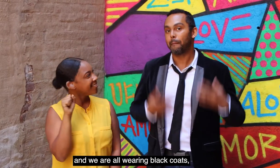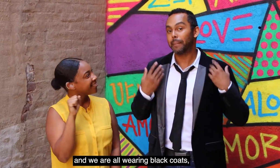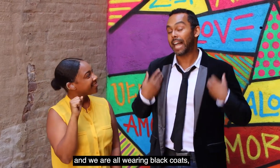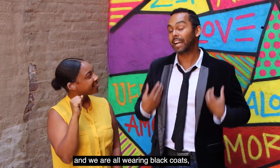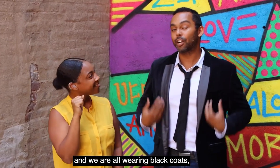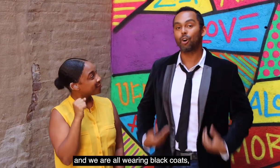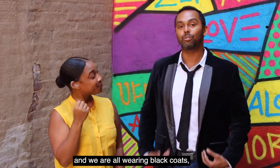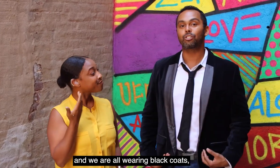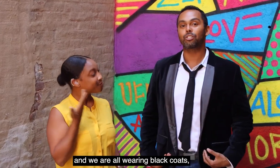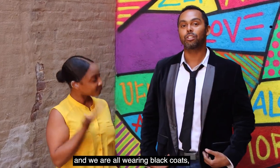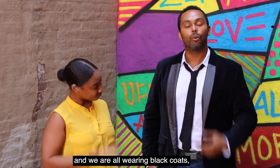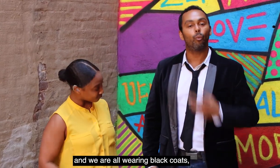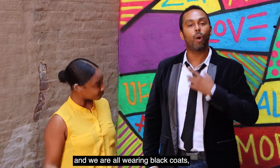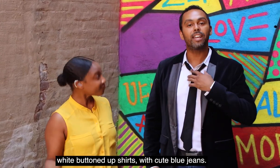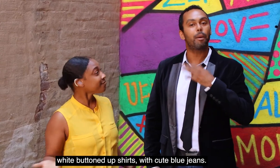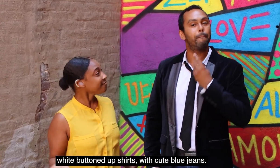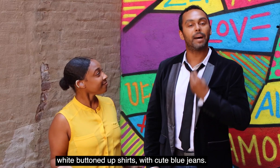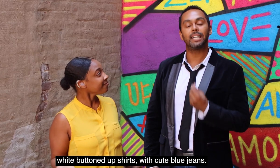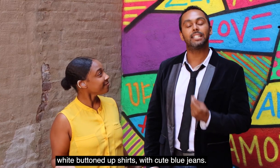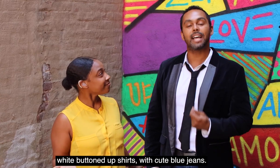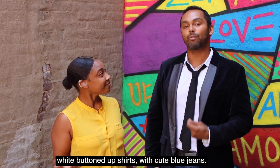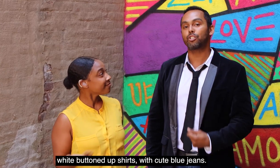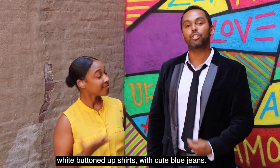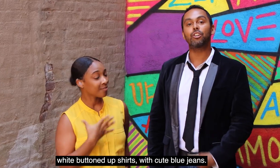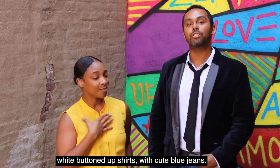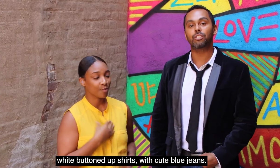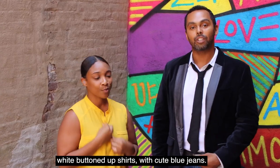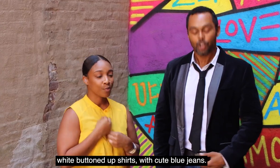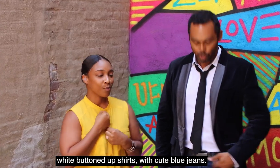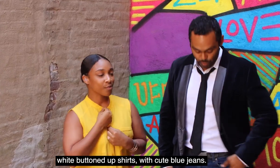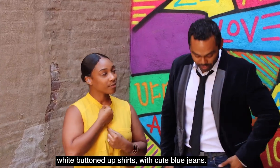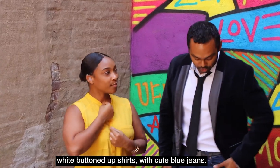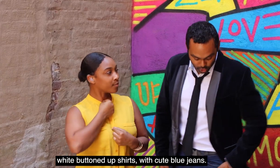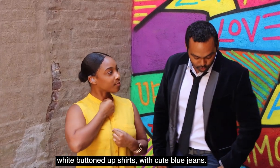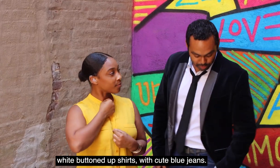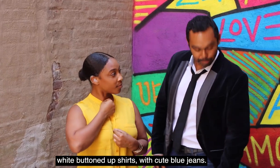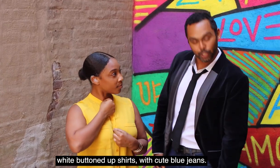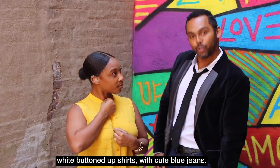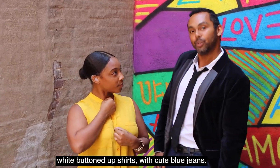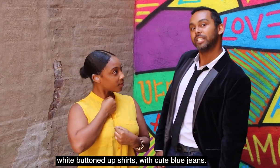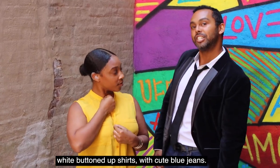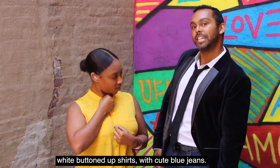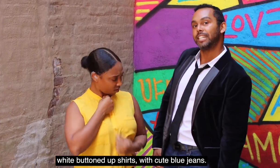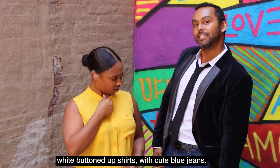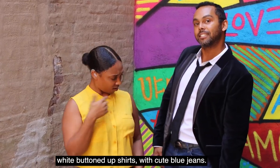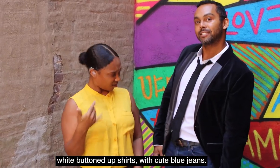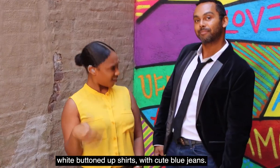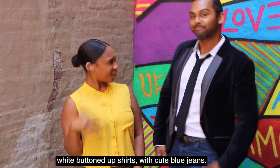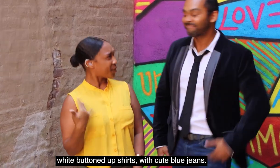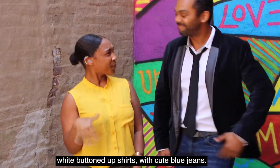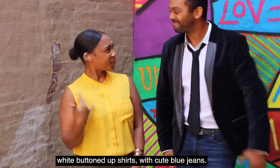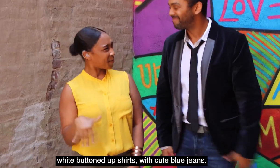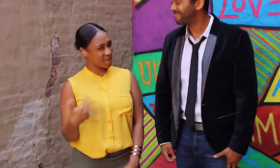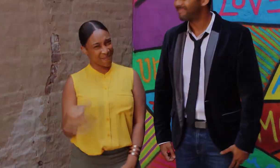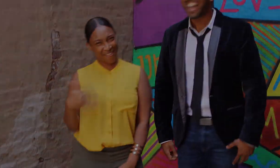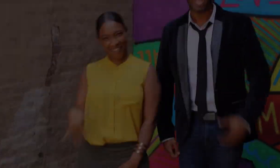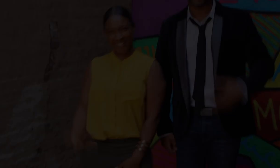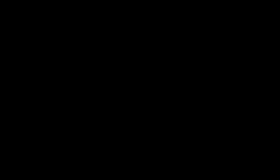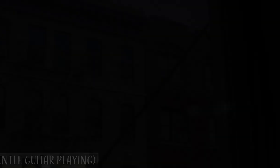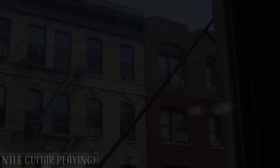wearing black coats, white button-down shirts, with cute blue jeans.